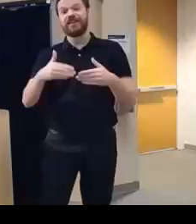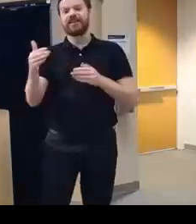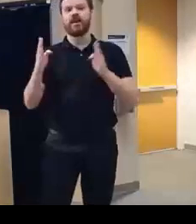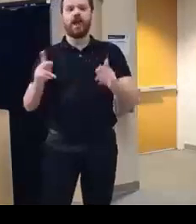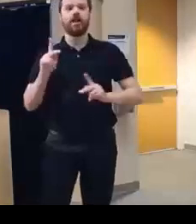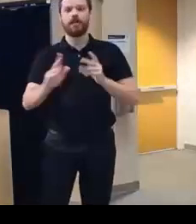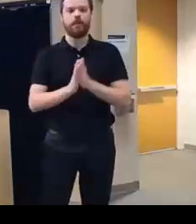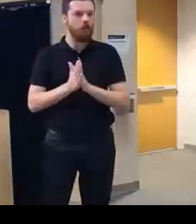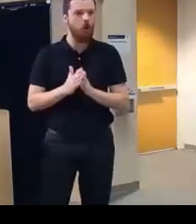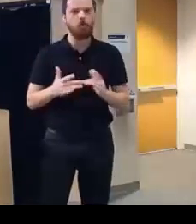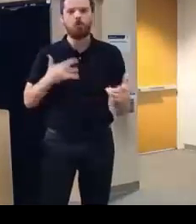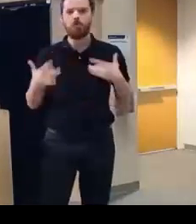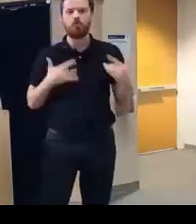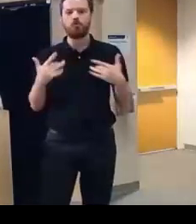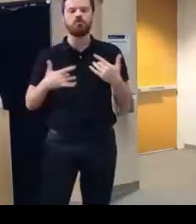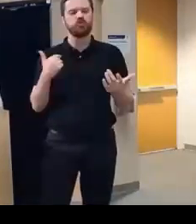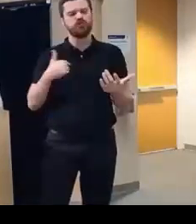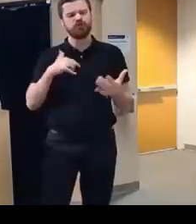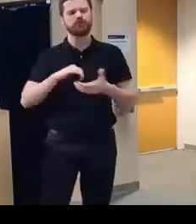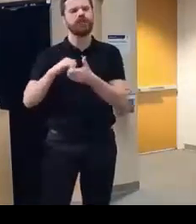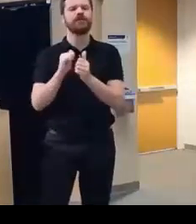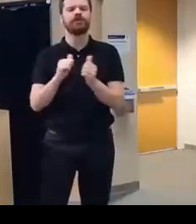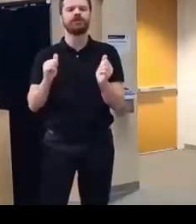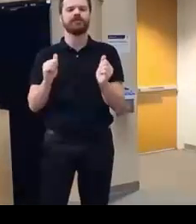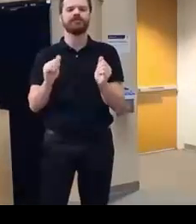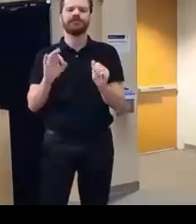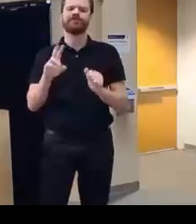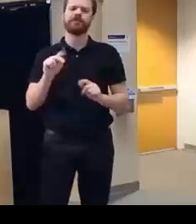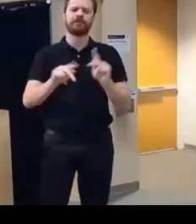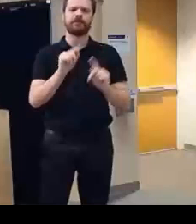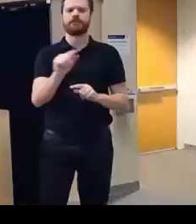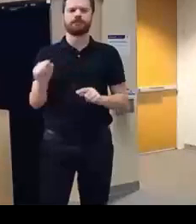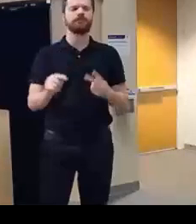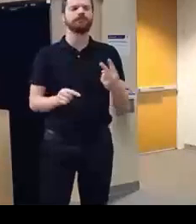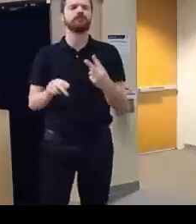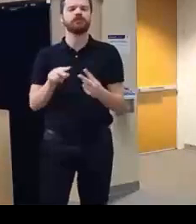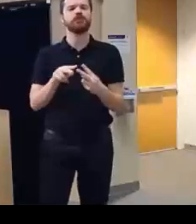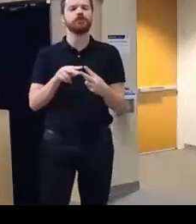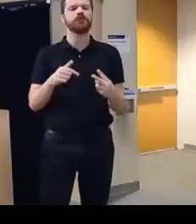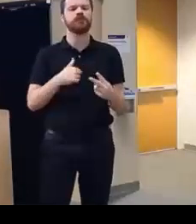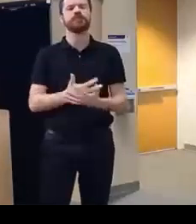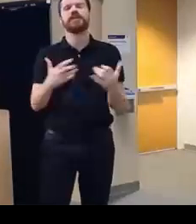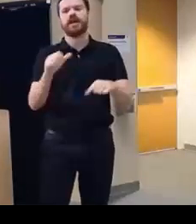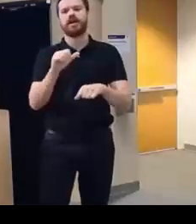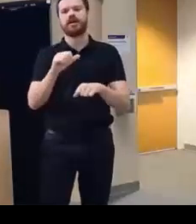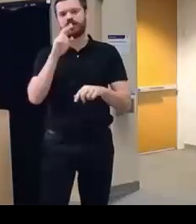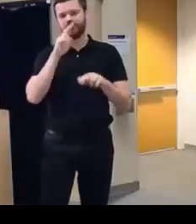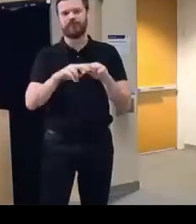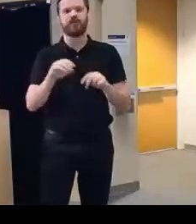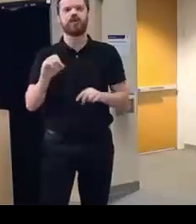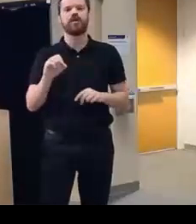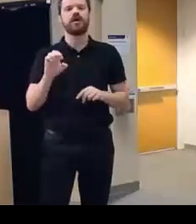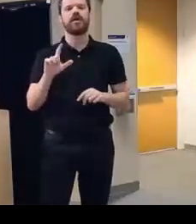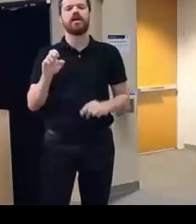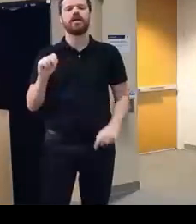got excited about the work I was doing, and I got to collaborate with some really fun folks. 2 people who I had a lot of fun with were Ellen